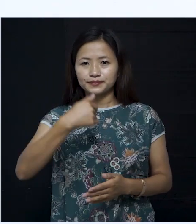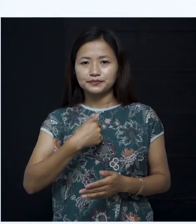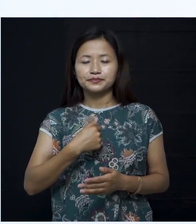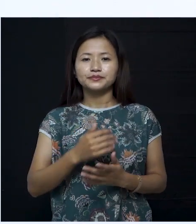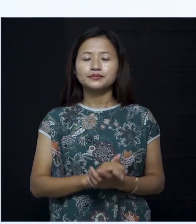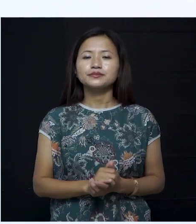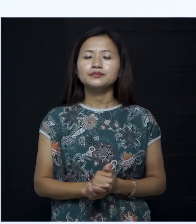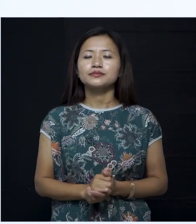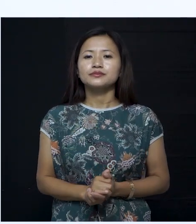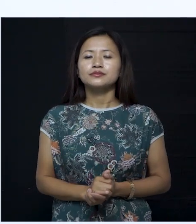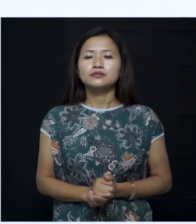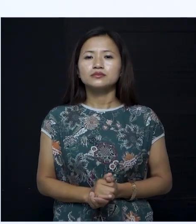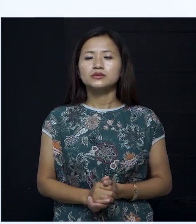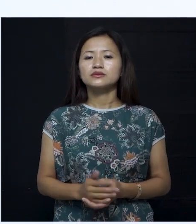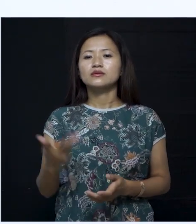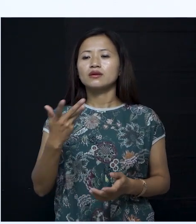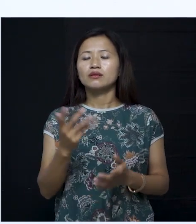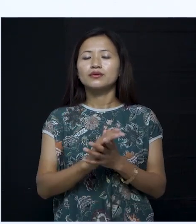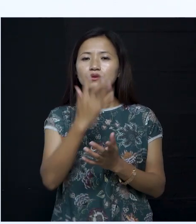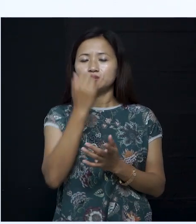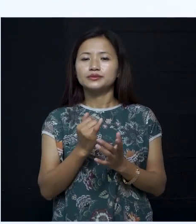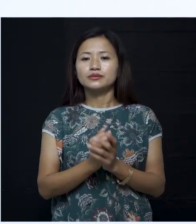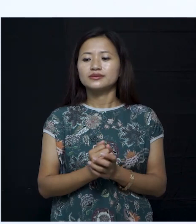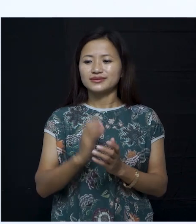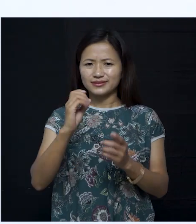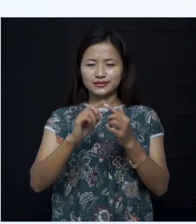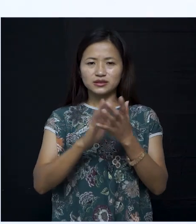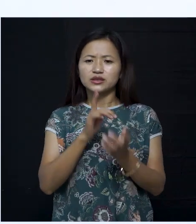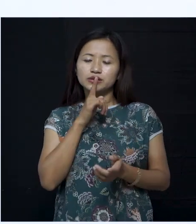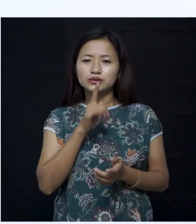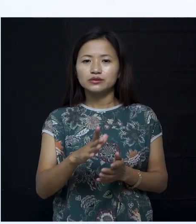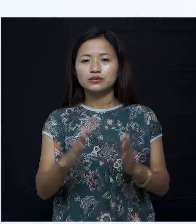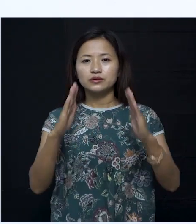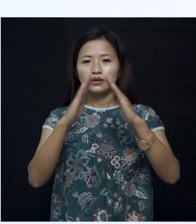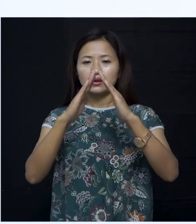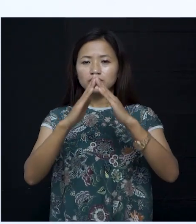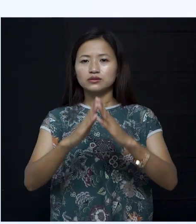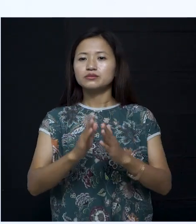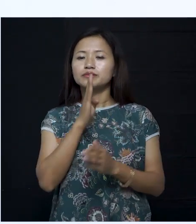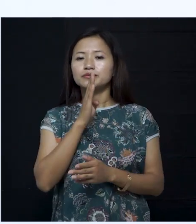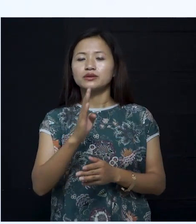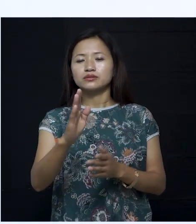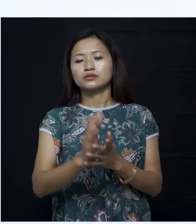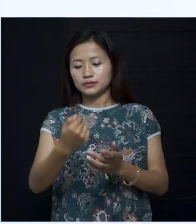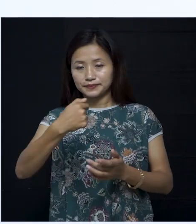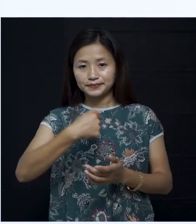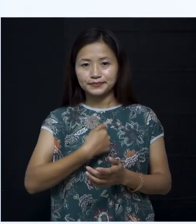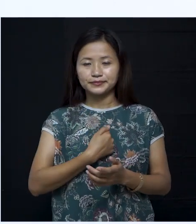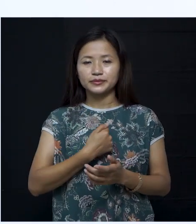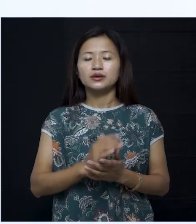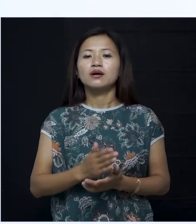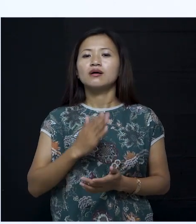know your own houses, right? So that's why it is very certain and it's very sure that the house belongs to me, and that was the reason why